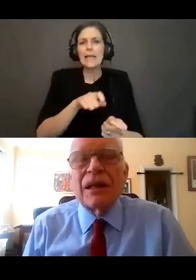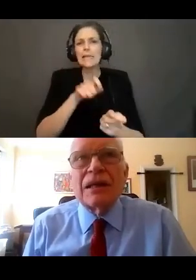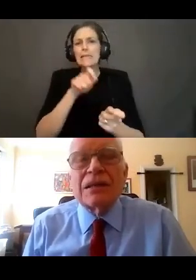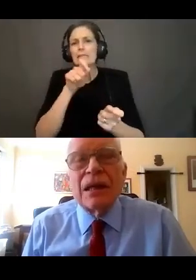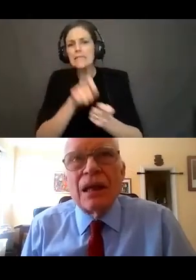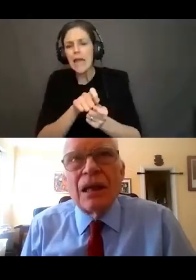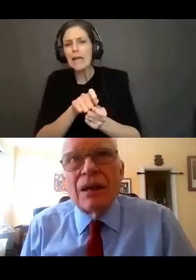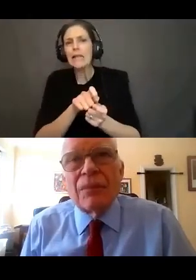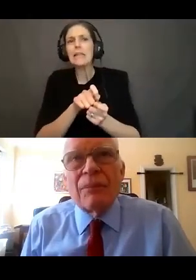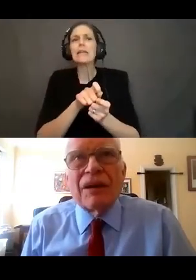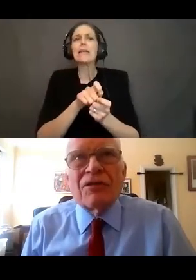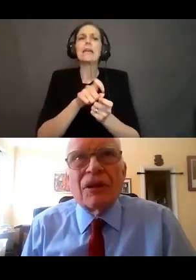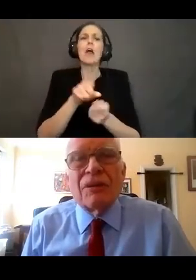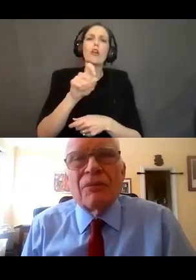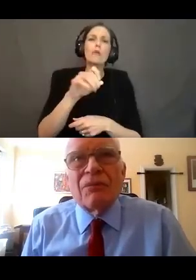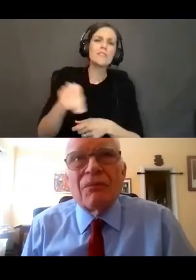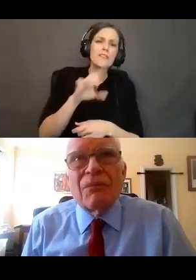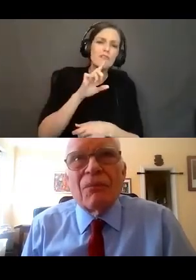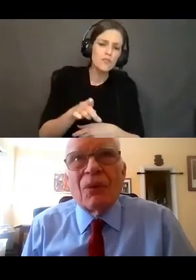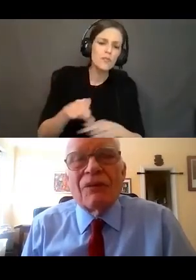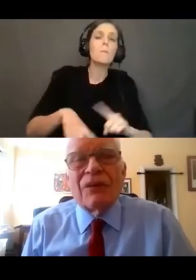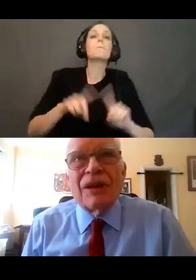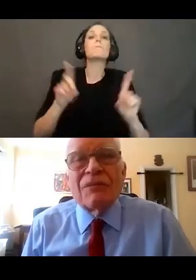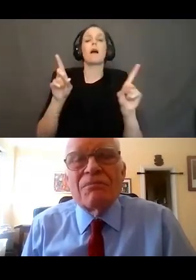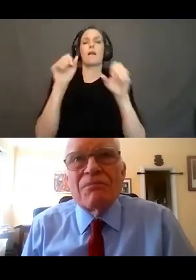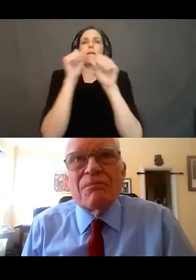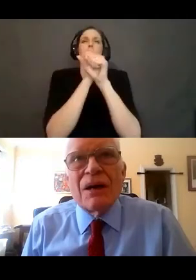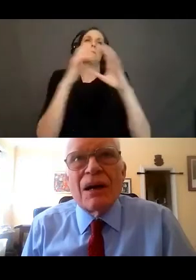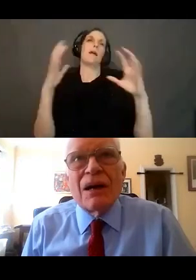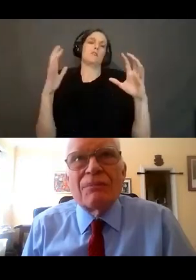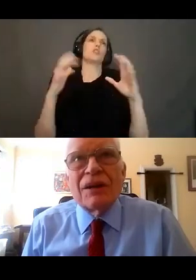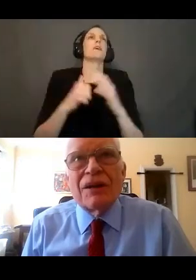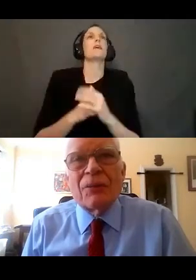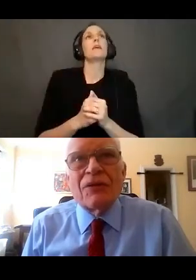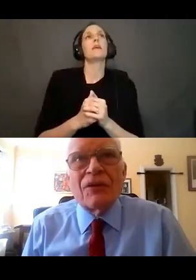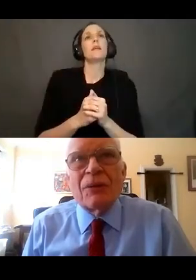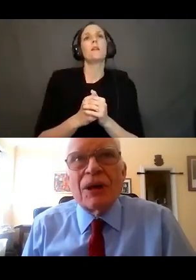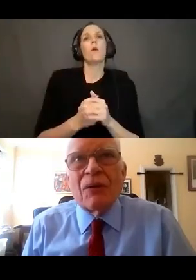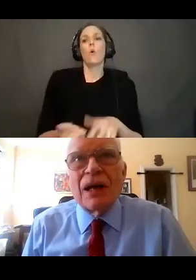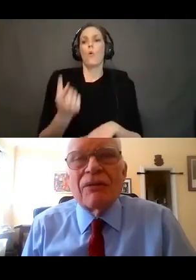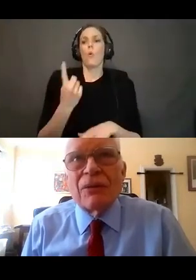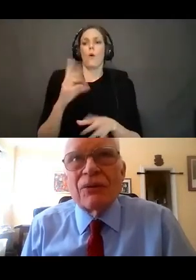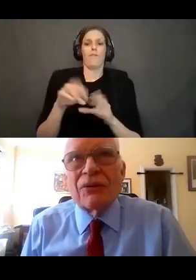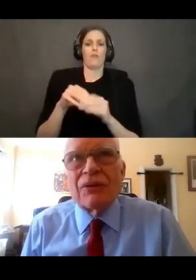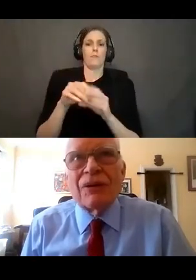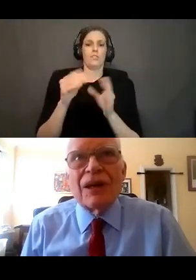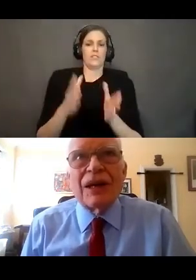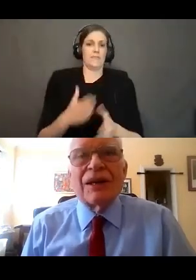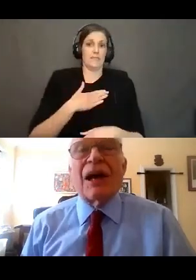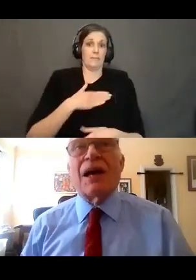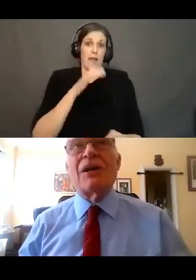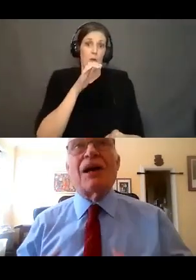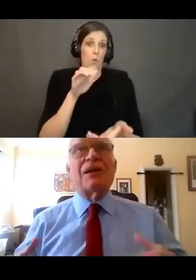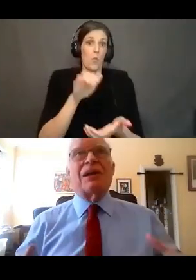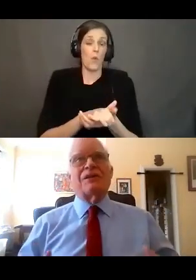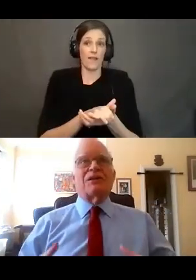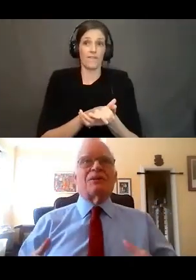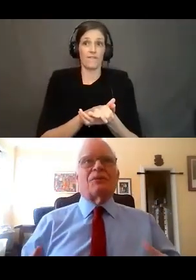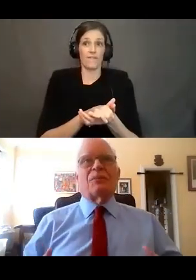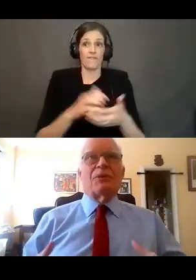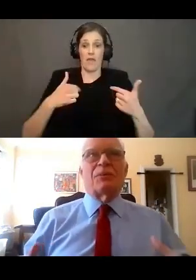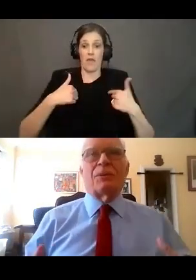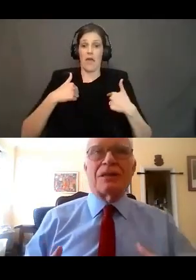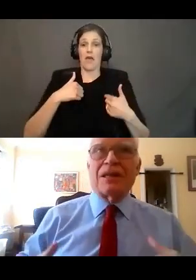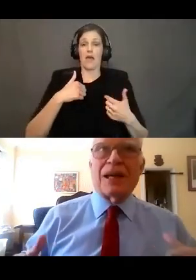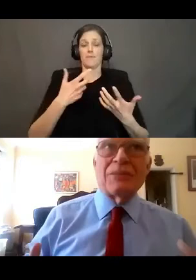be the case. But imagine that one of the participants is my wife, who's getting, I'm not getting